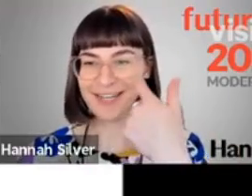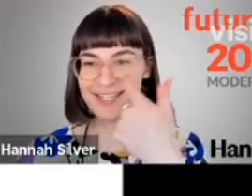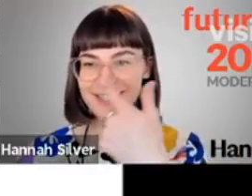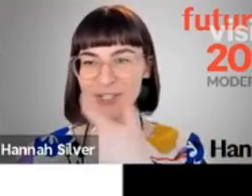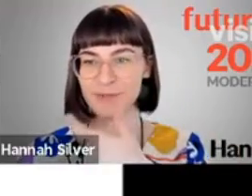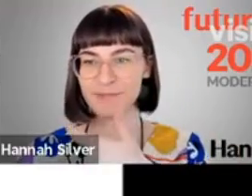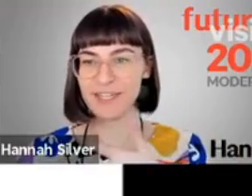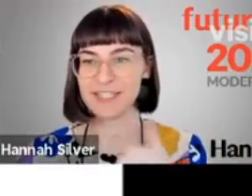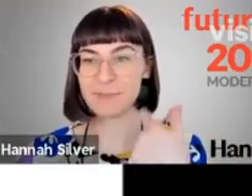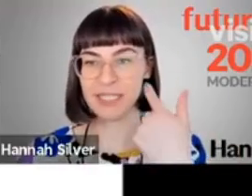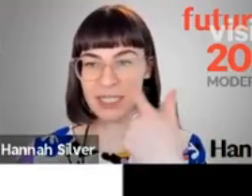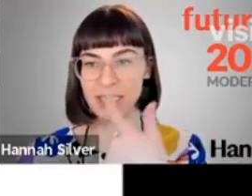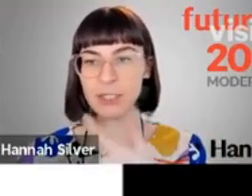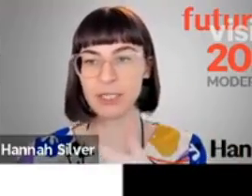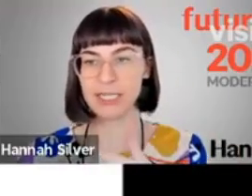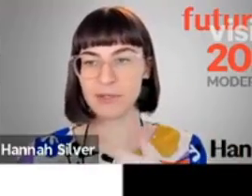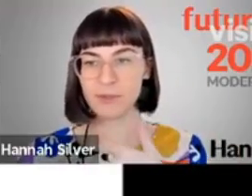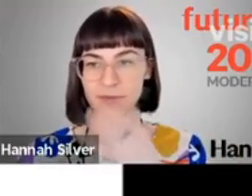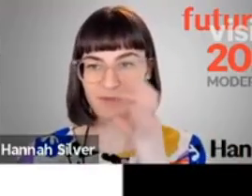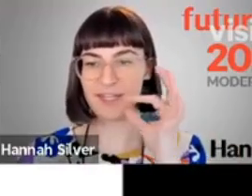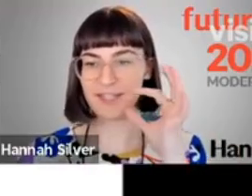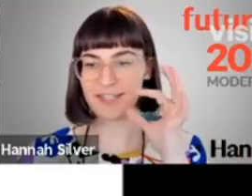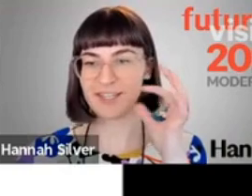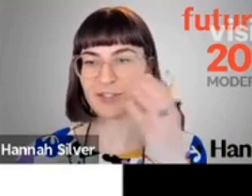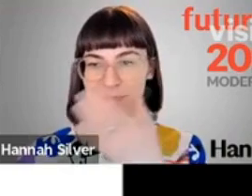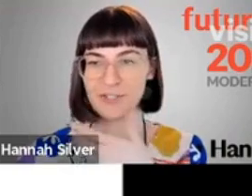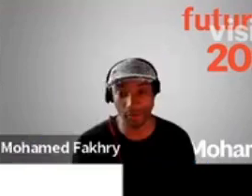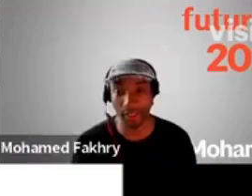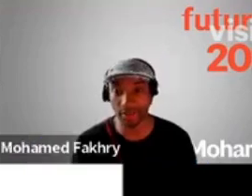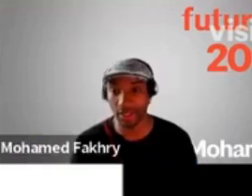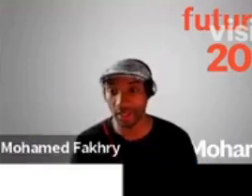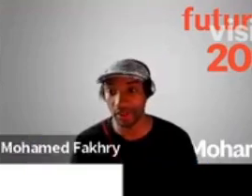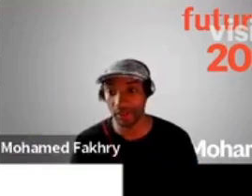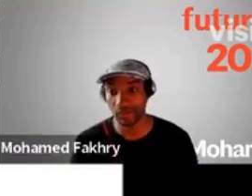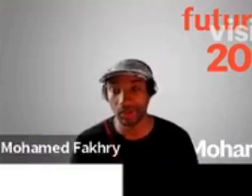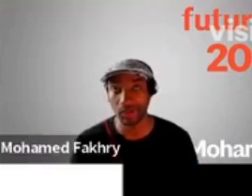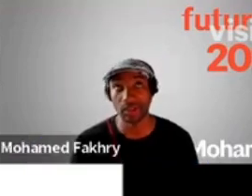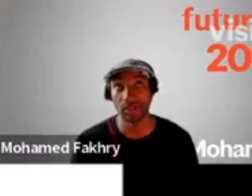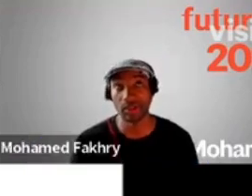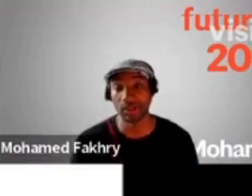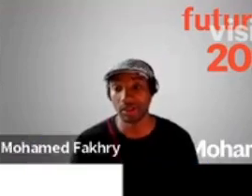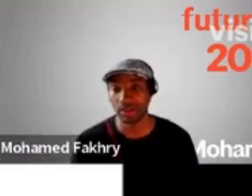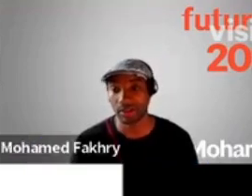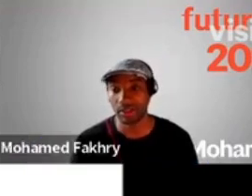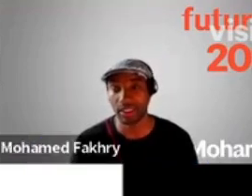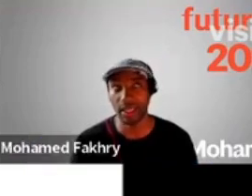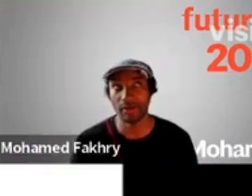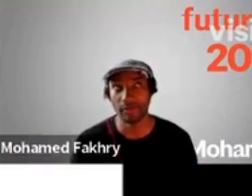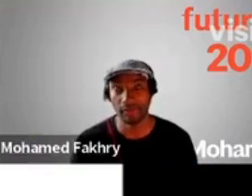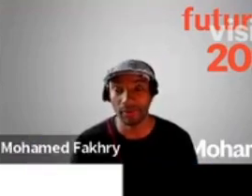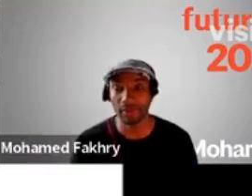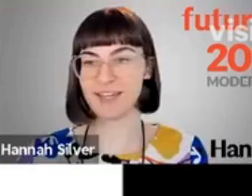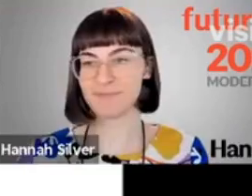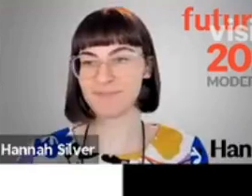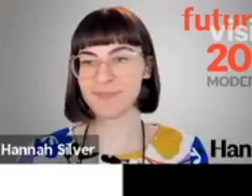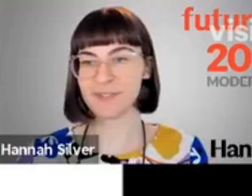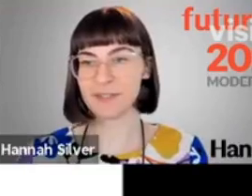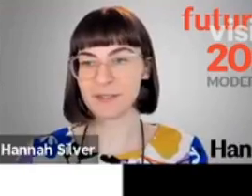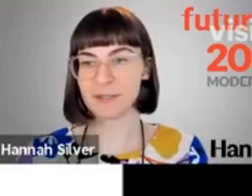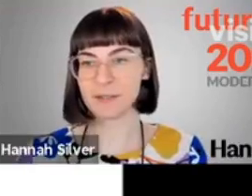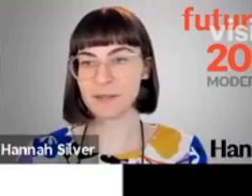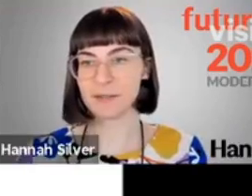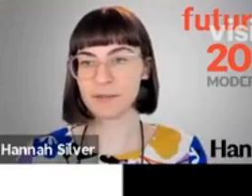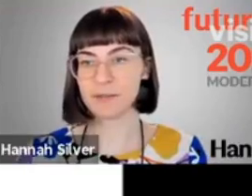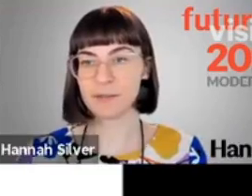enunciate, right? So if they speak clearly, like, and make sure the mouth is visible, right? Okay. Yeah. Yeah.